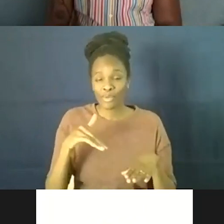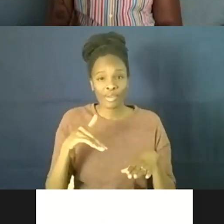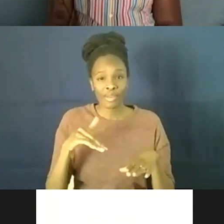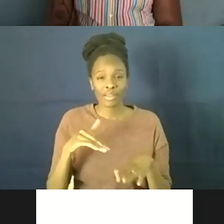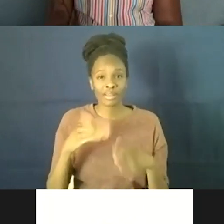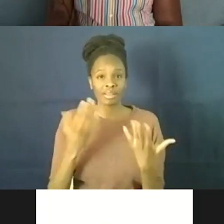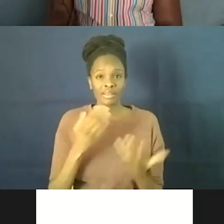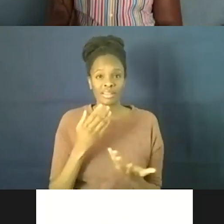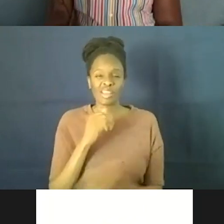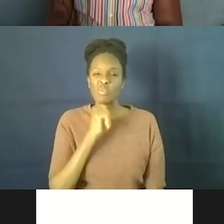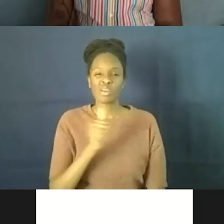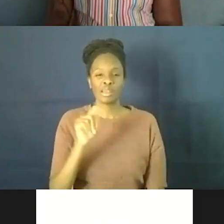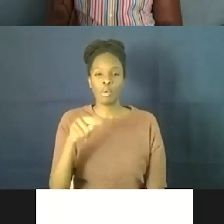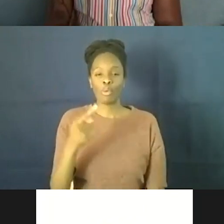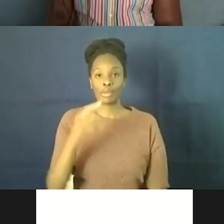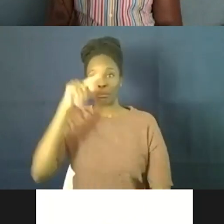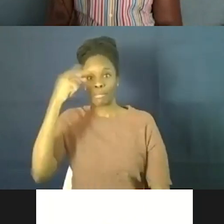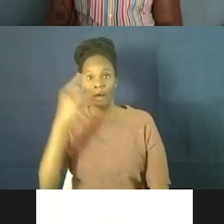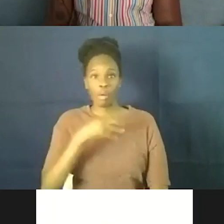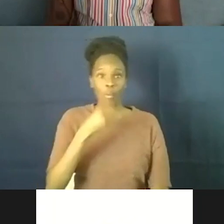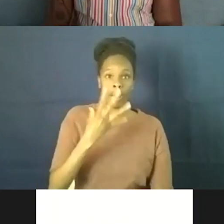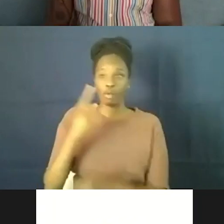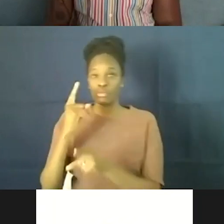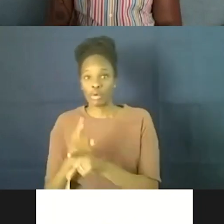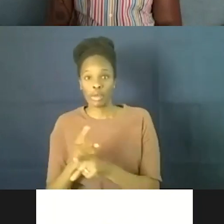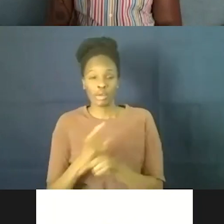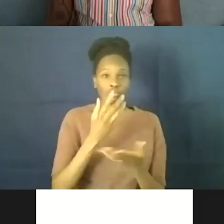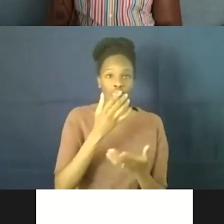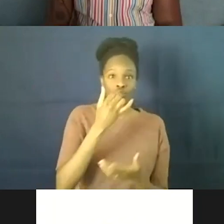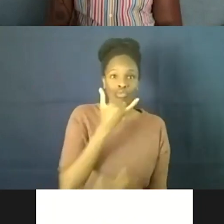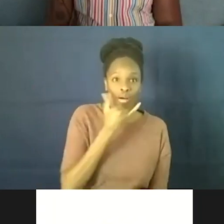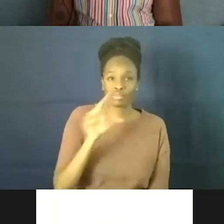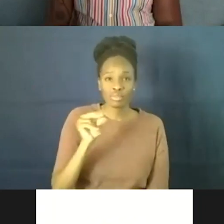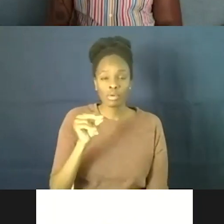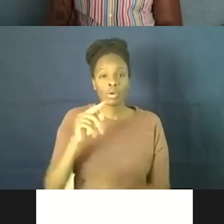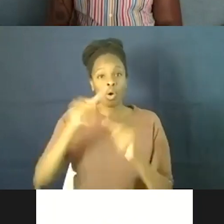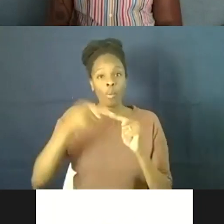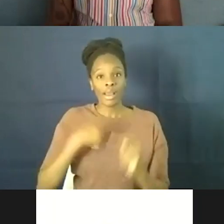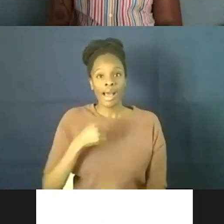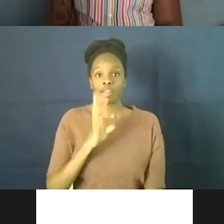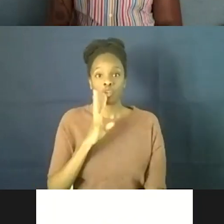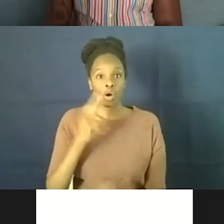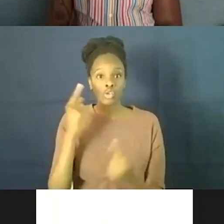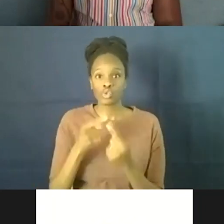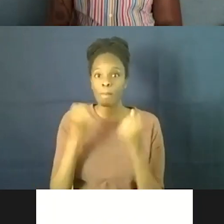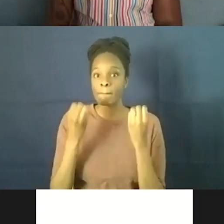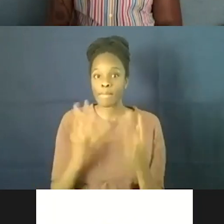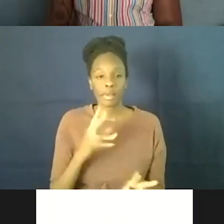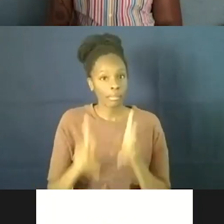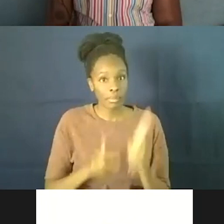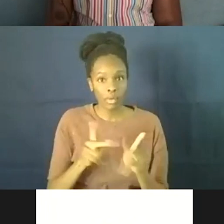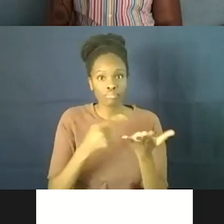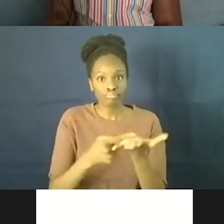be just so black and white and it's either right or wrong. Because when I talk to a lot of people that, you